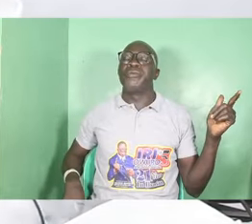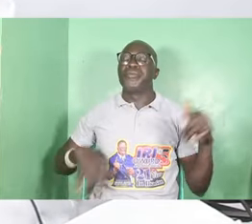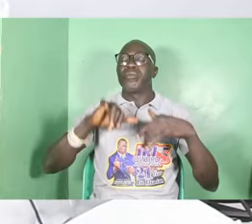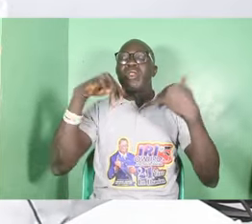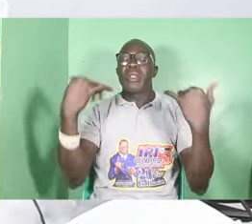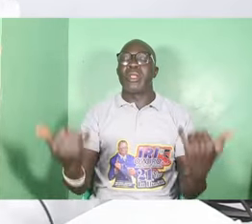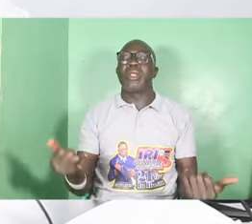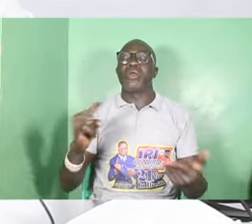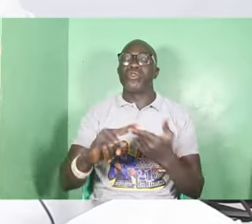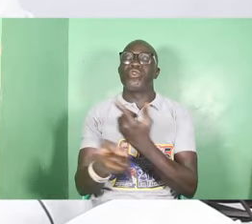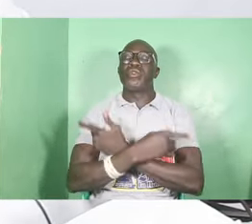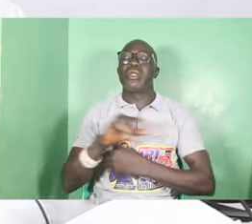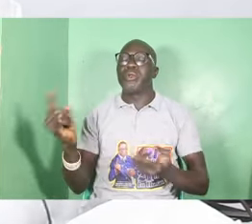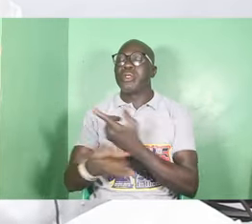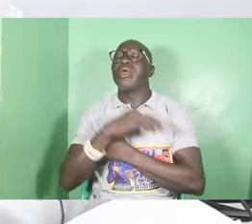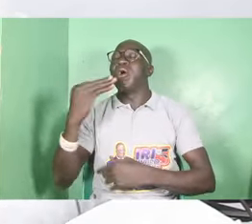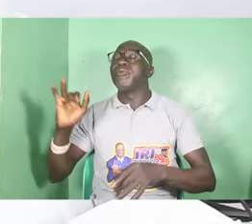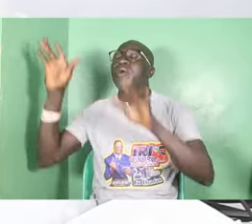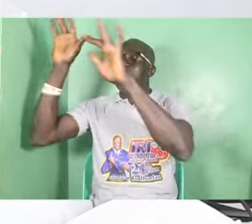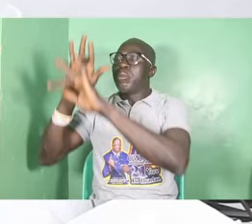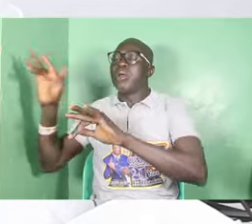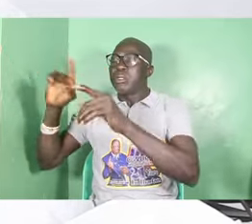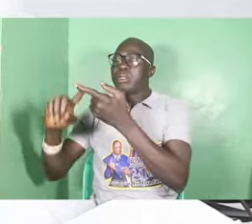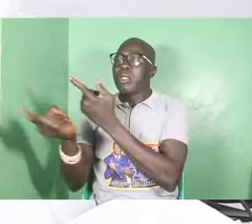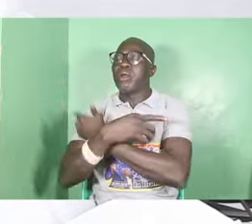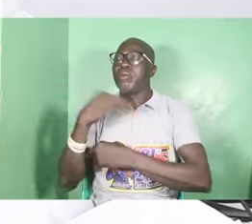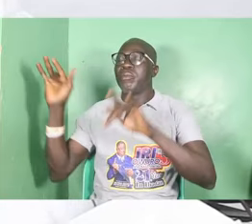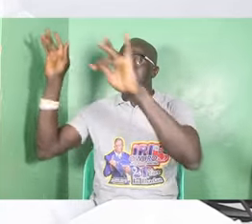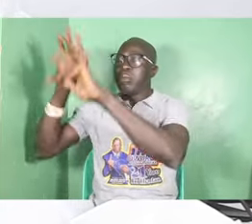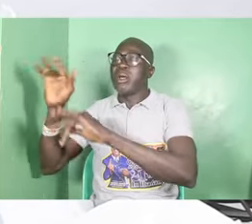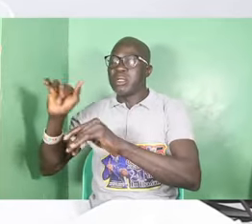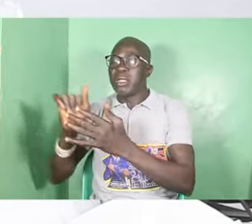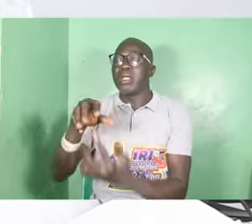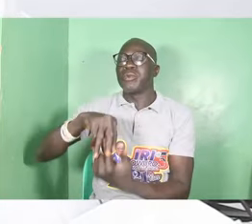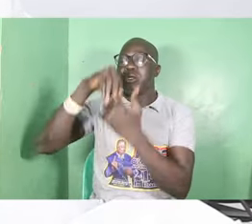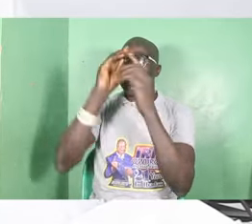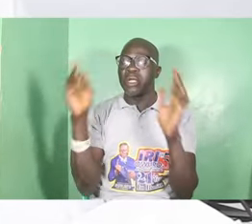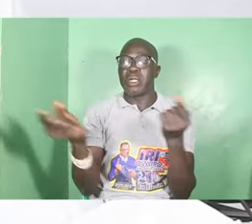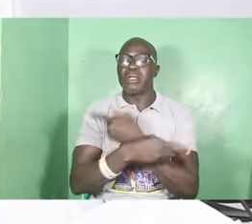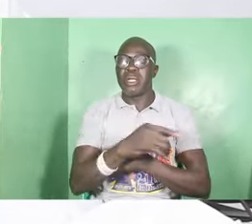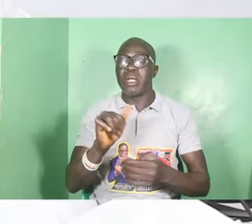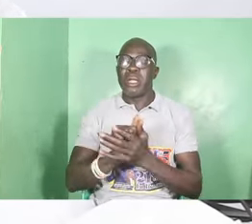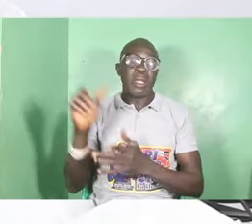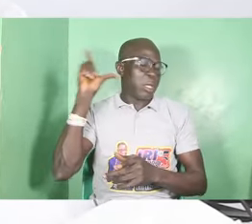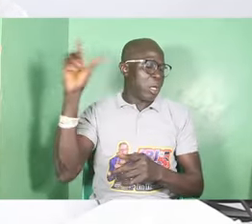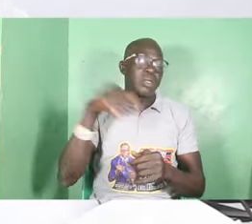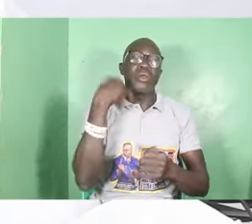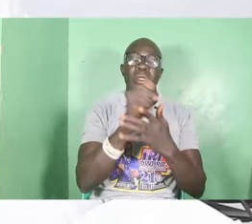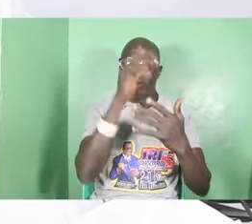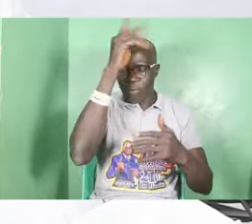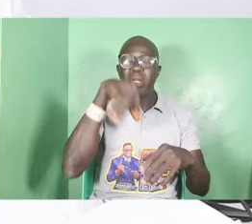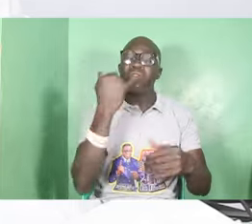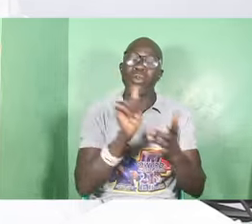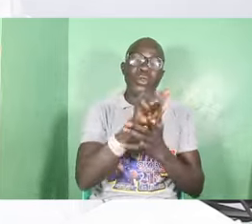Ah, my Lord. Now, ojo anu. Today the day of mercy. Ni ojo anu. Day of mercy. Ojo pataki mi. A special day. Bon ti baba so fun. This is what the